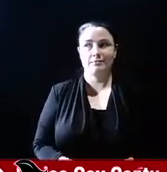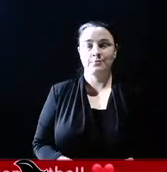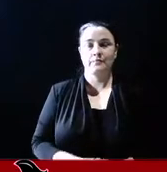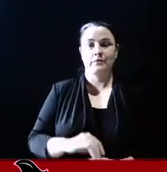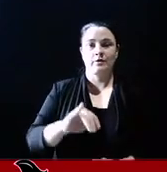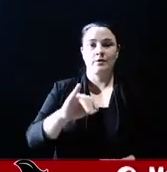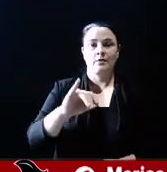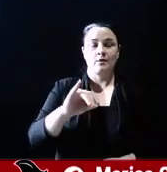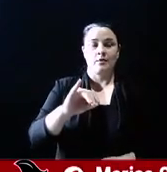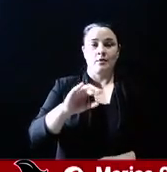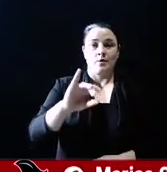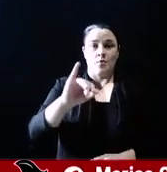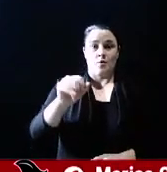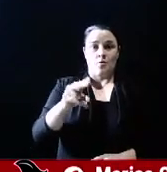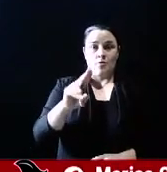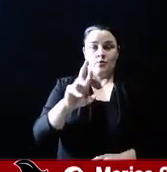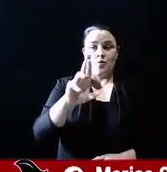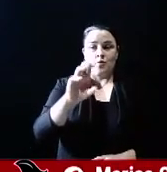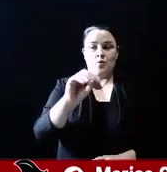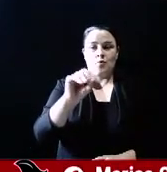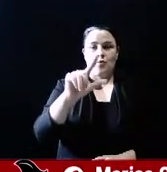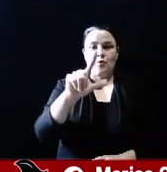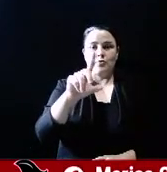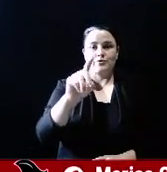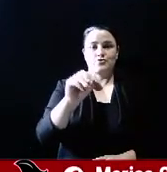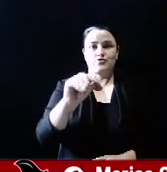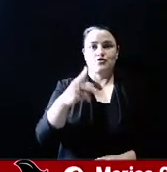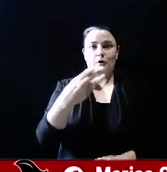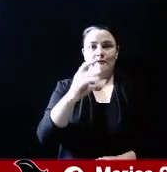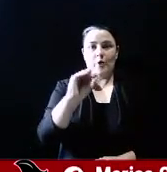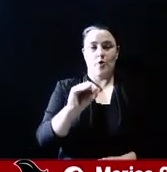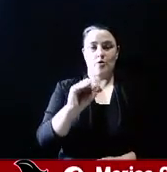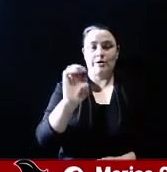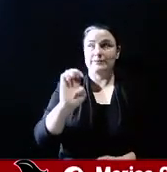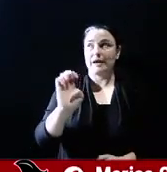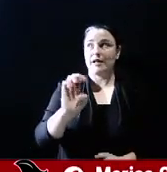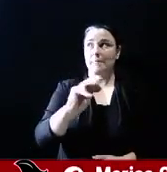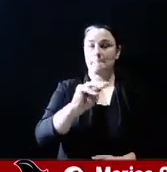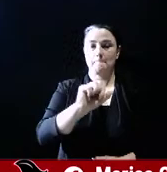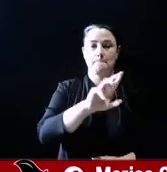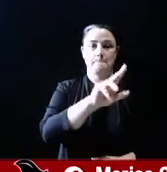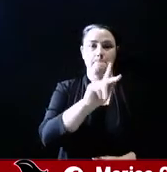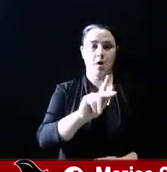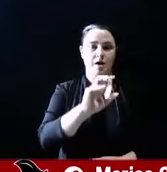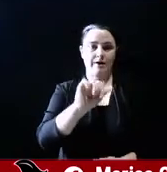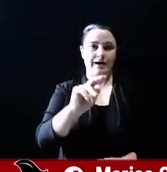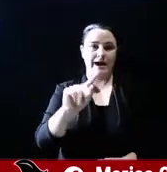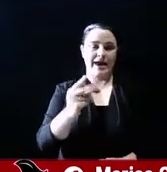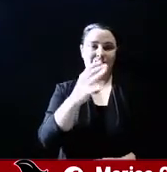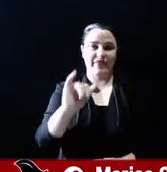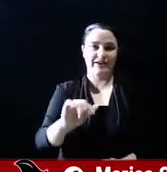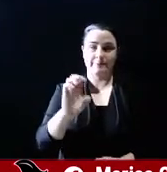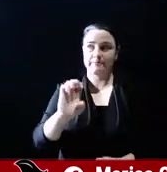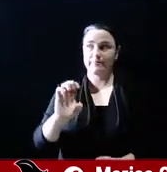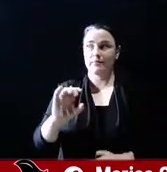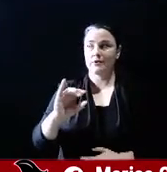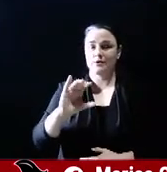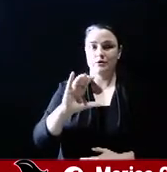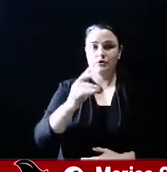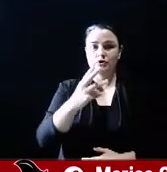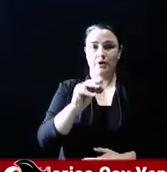Juan Rodolfo Esquivel. Mark Anthony Farias. Harley Nicole Ferris.